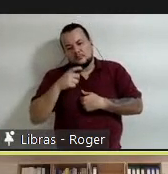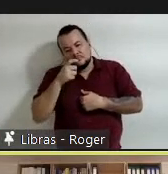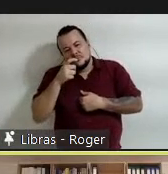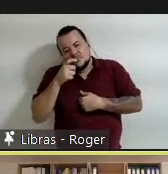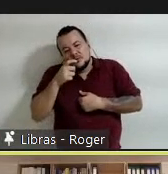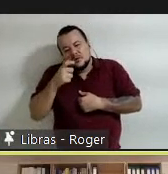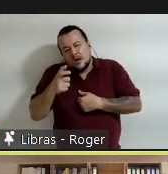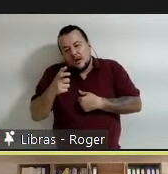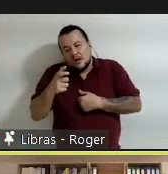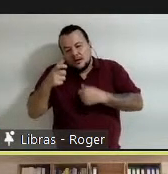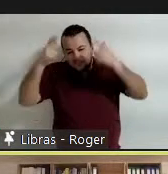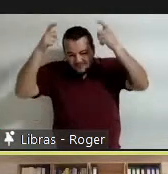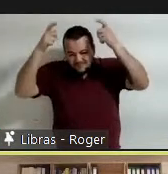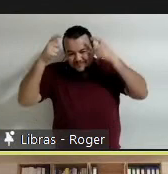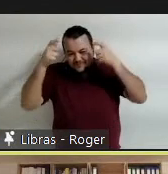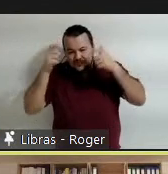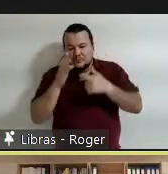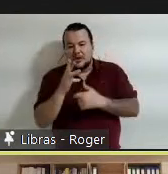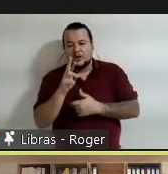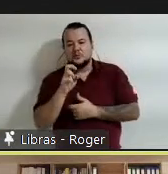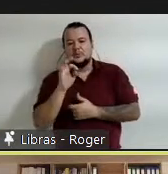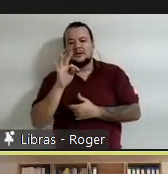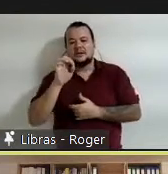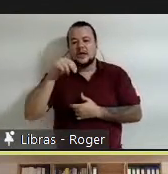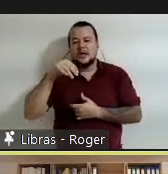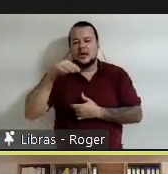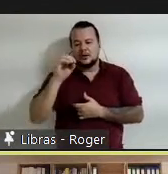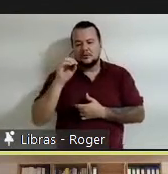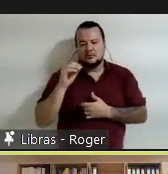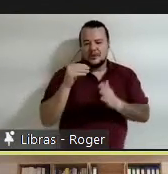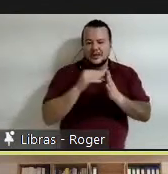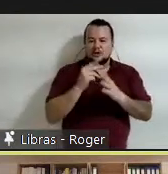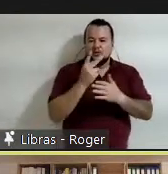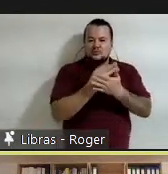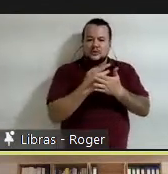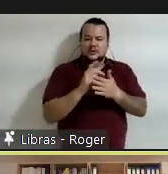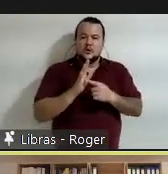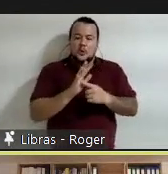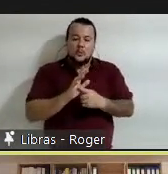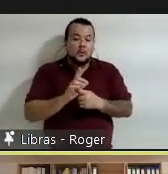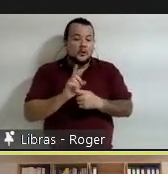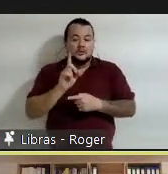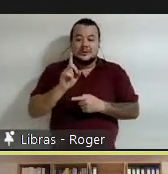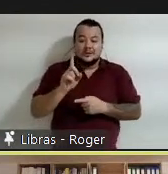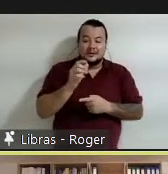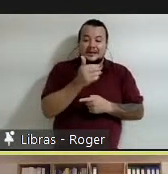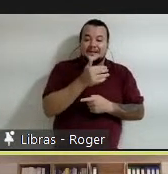1 century after the founding of Pretoria, when the city started modernizing and growing